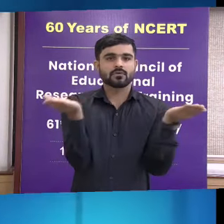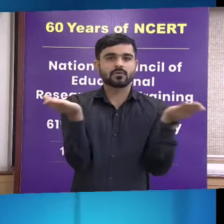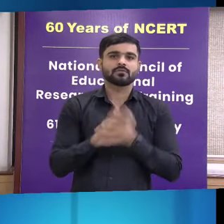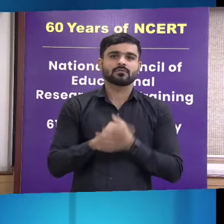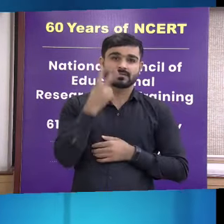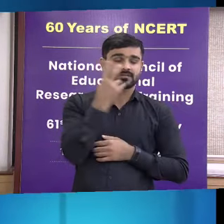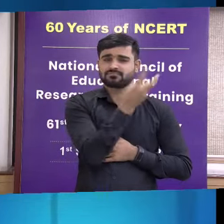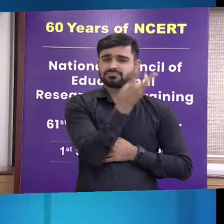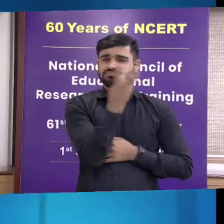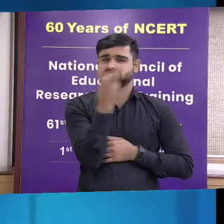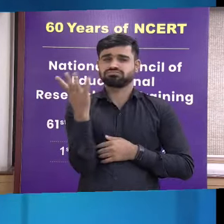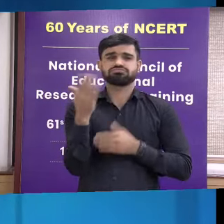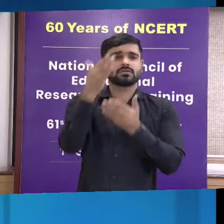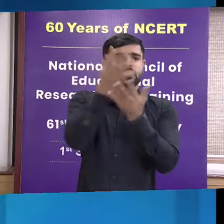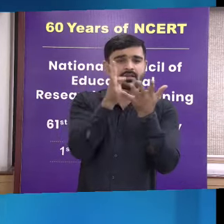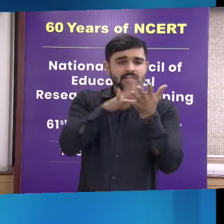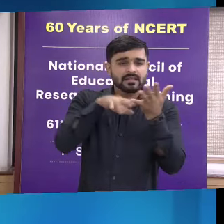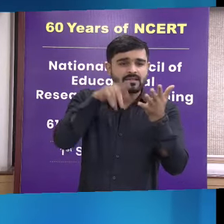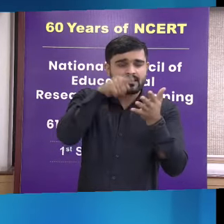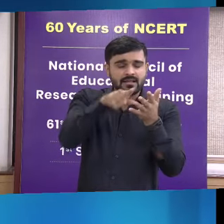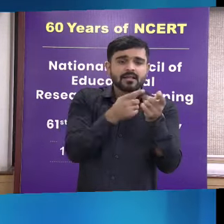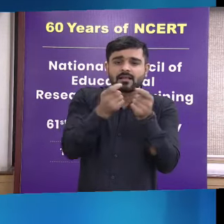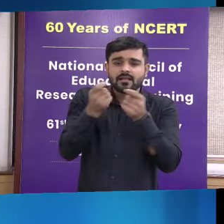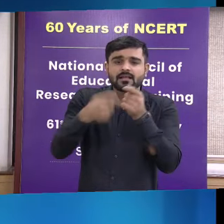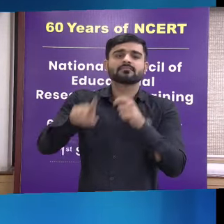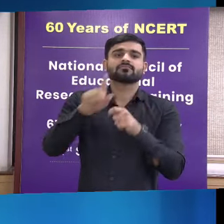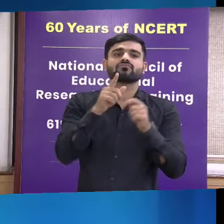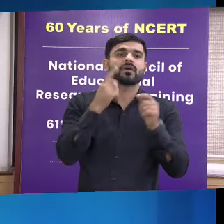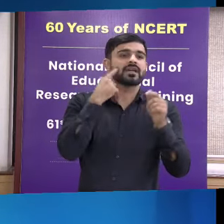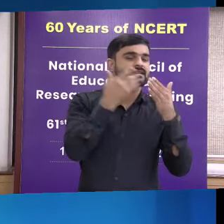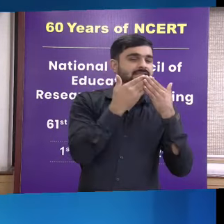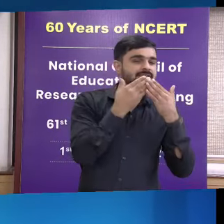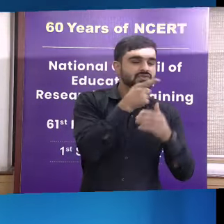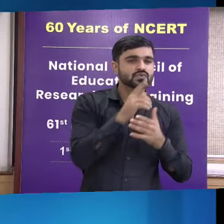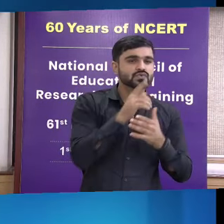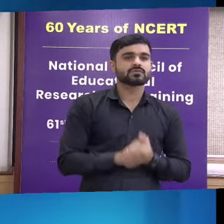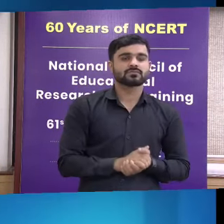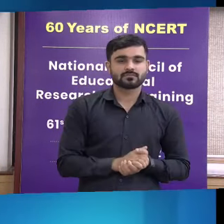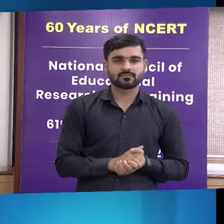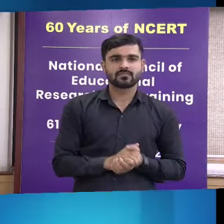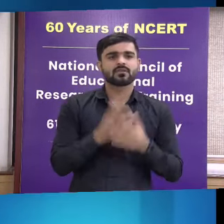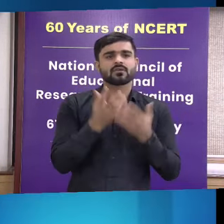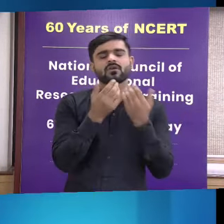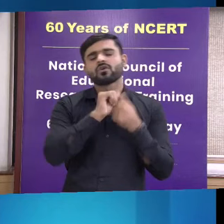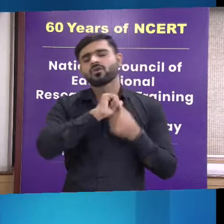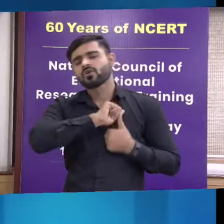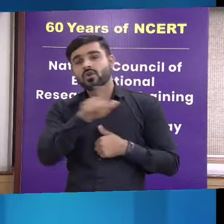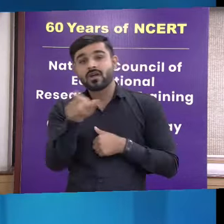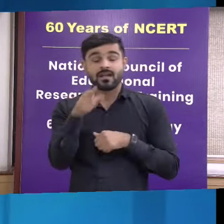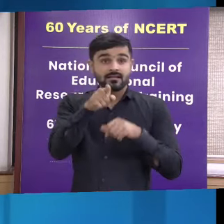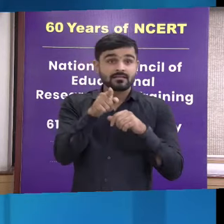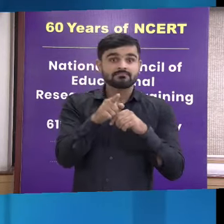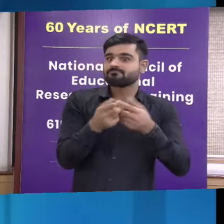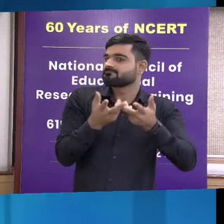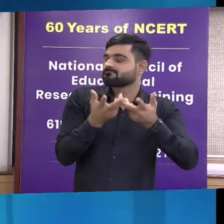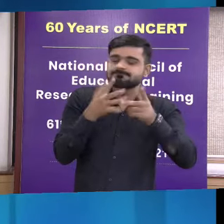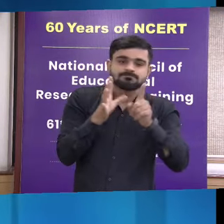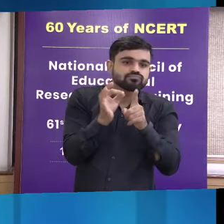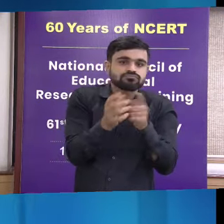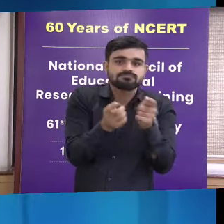seen this functioning as JS institutions too, that all aspects are deliberated upon